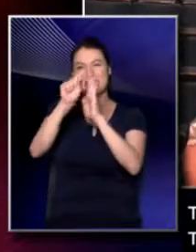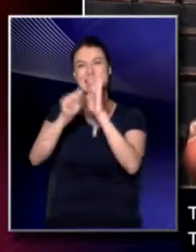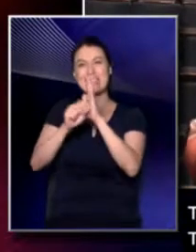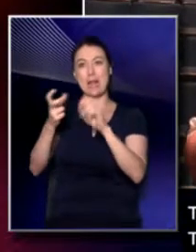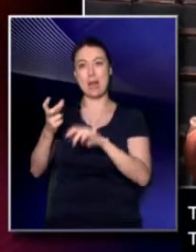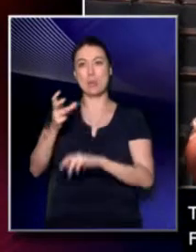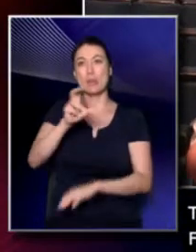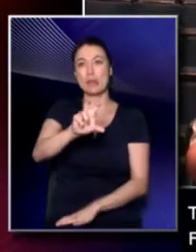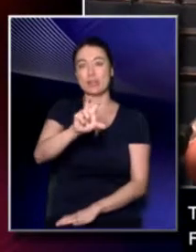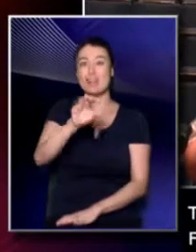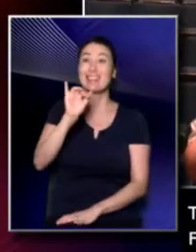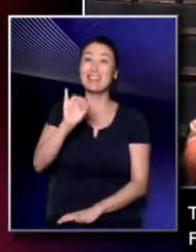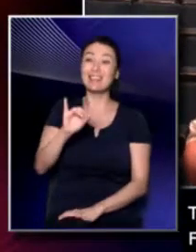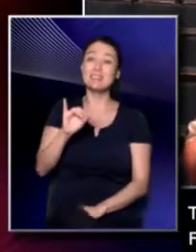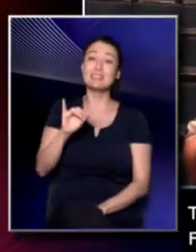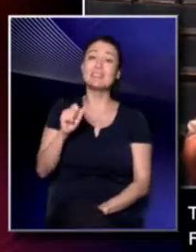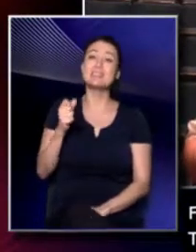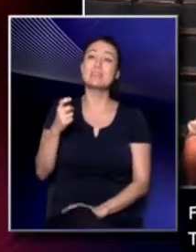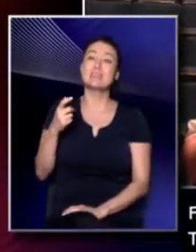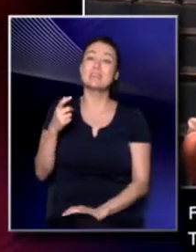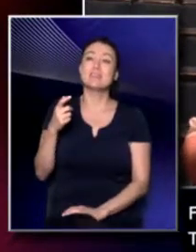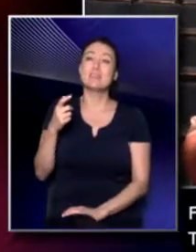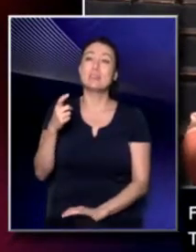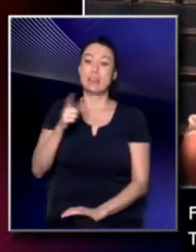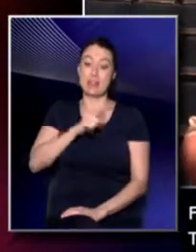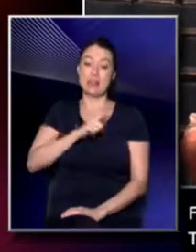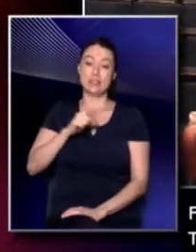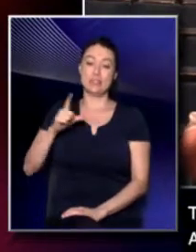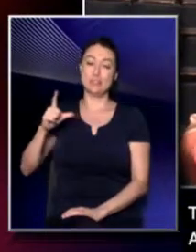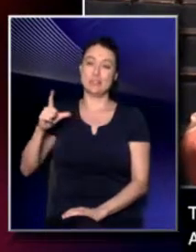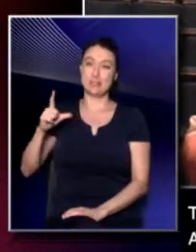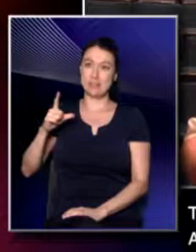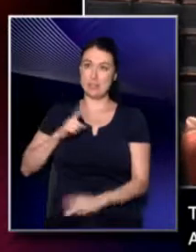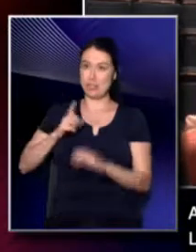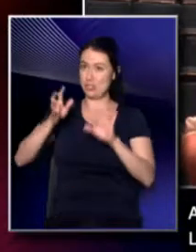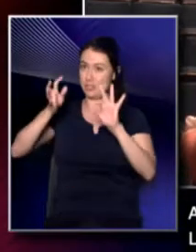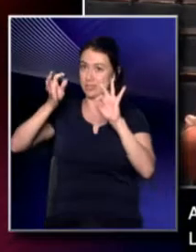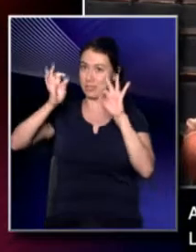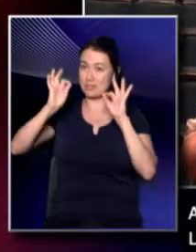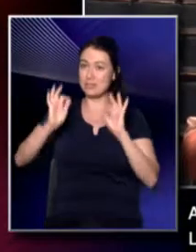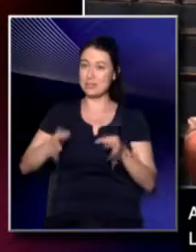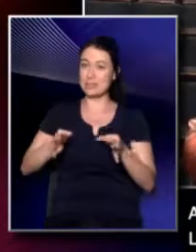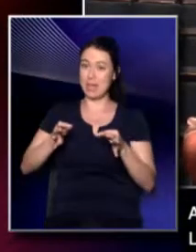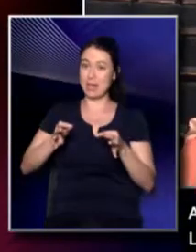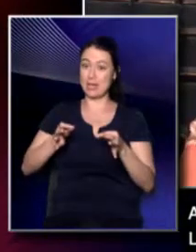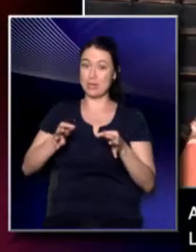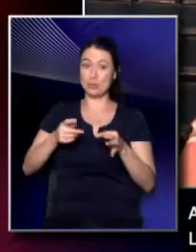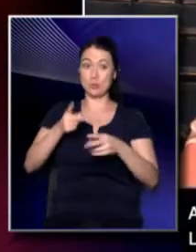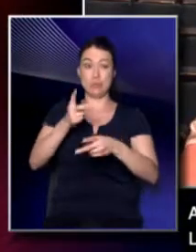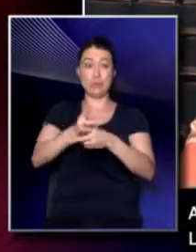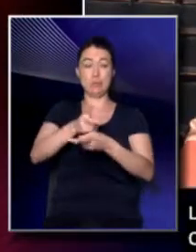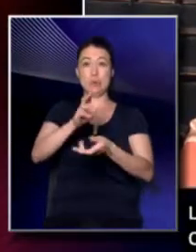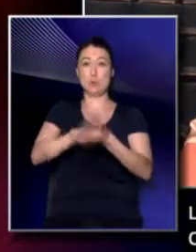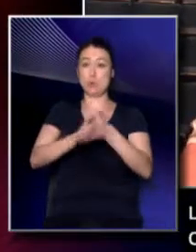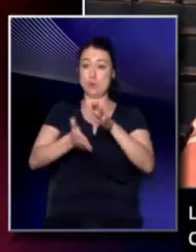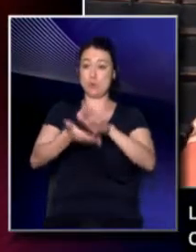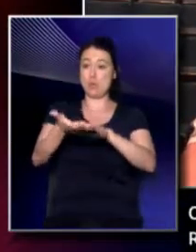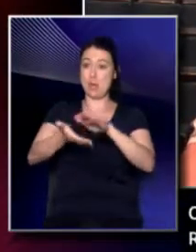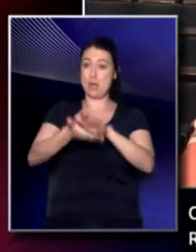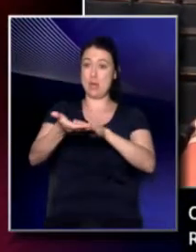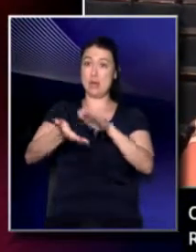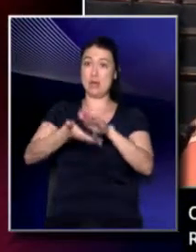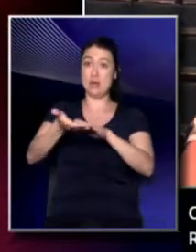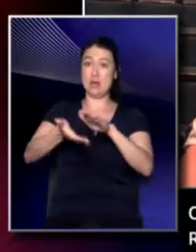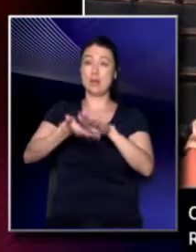This is actually an appropriation that the legislature decides that in order to keep our schools running at the levels that we've